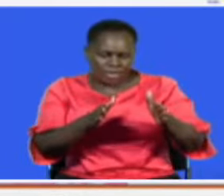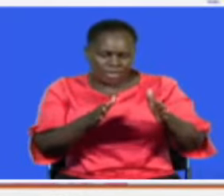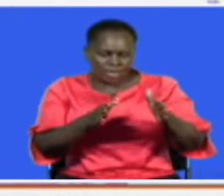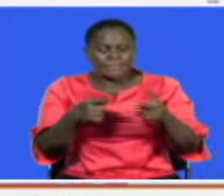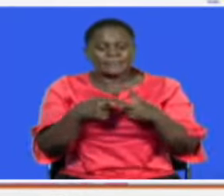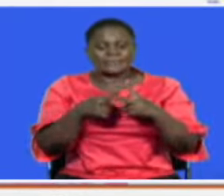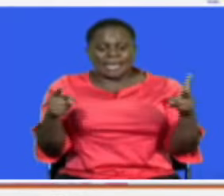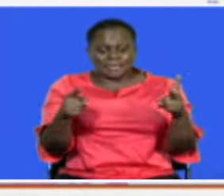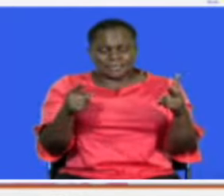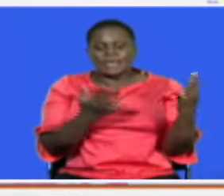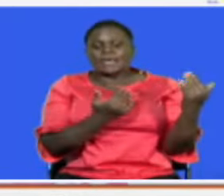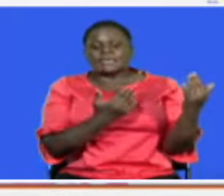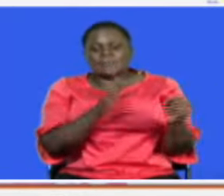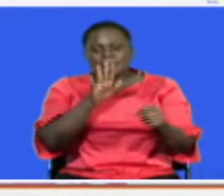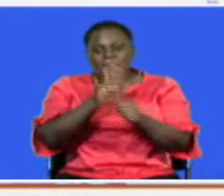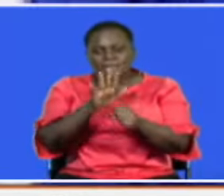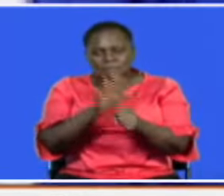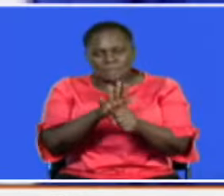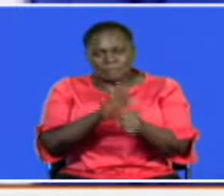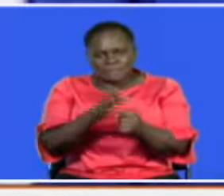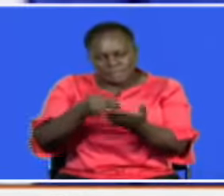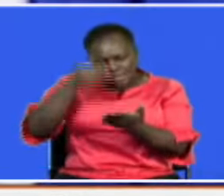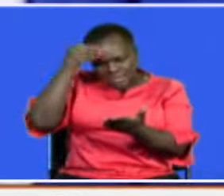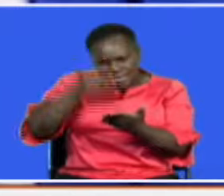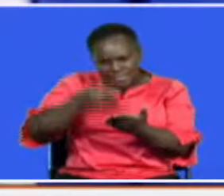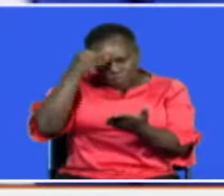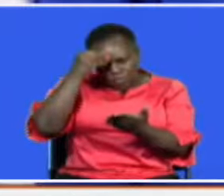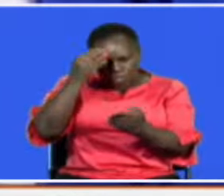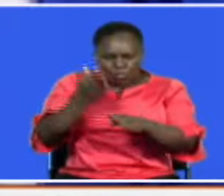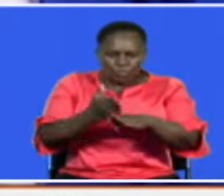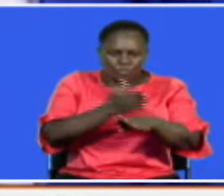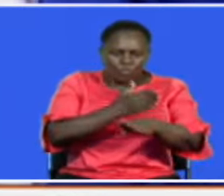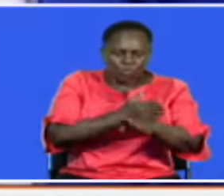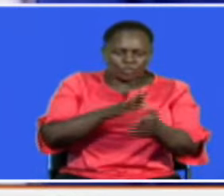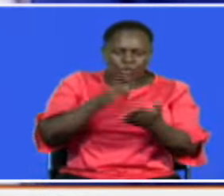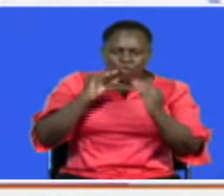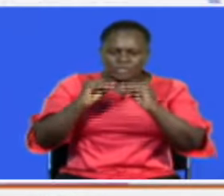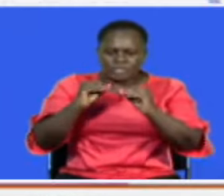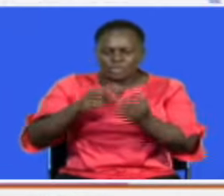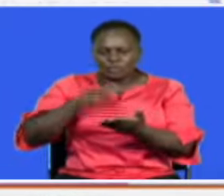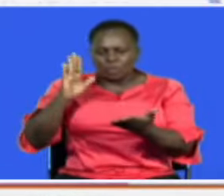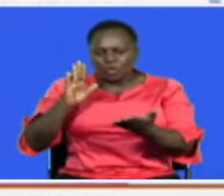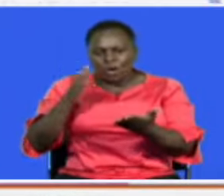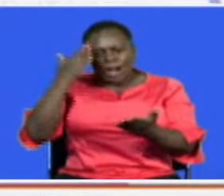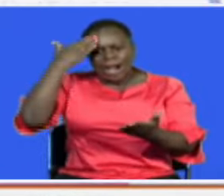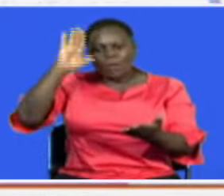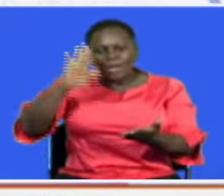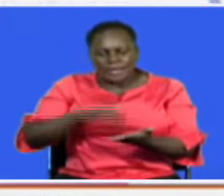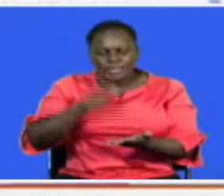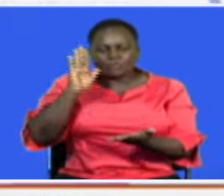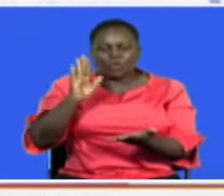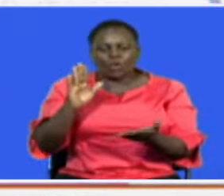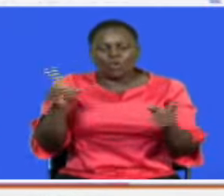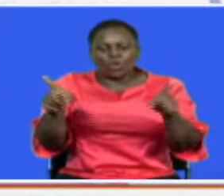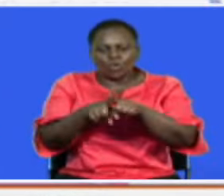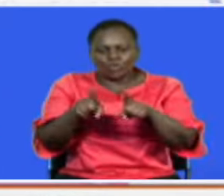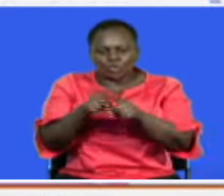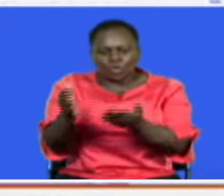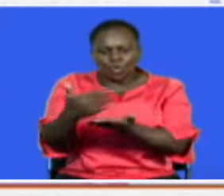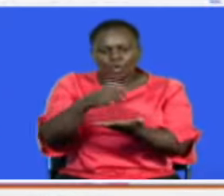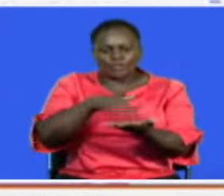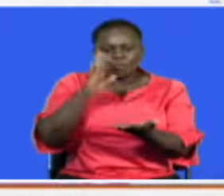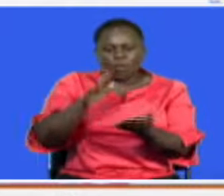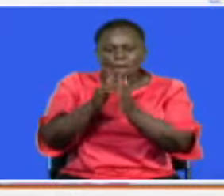start. So we expect a lot of learning lessons to even promote more, educate more, raise the awareness more, and to collect